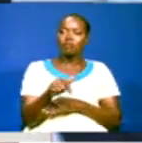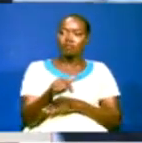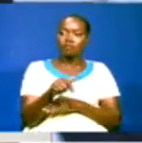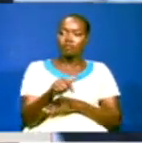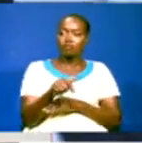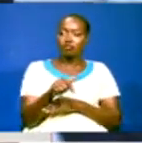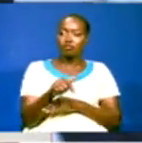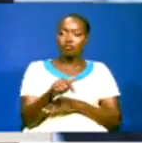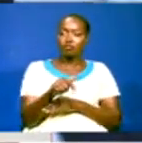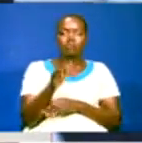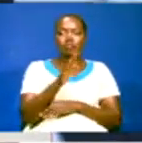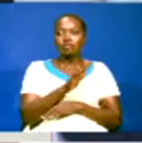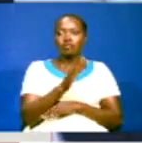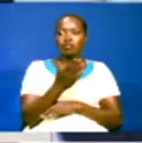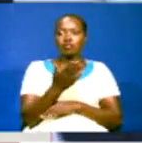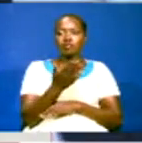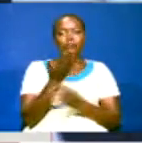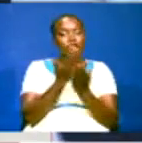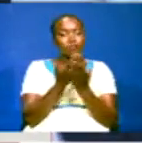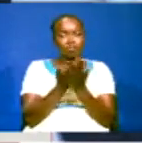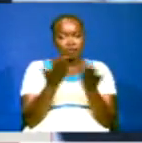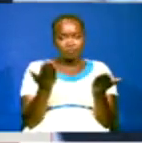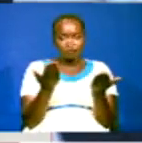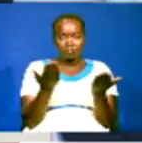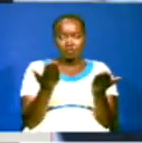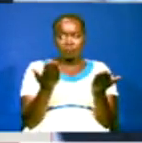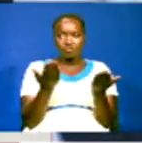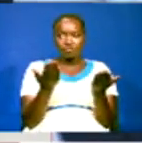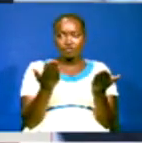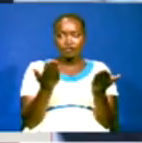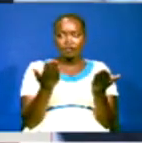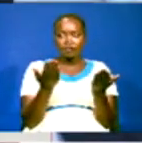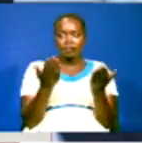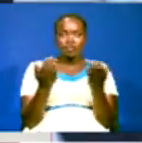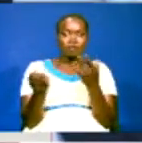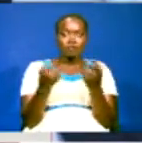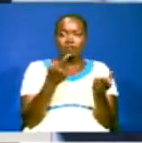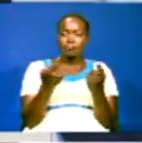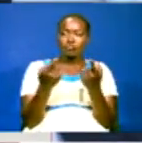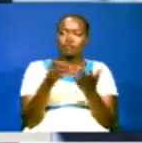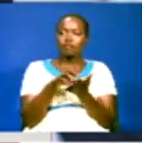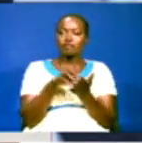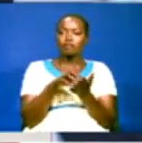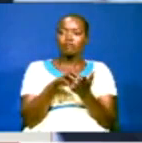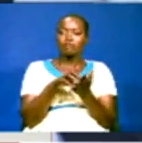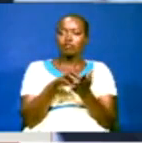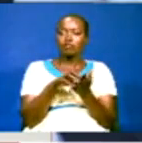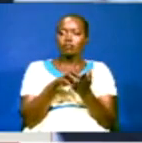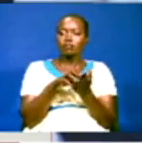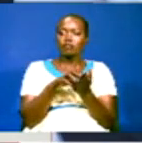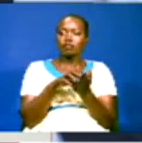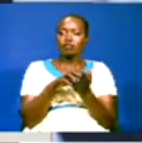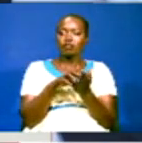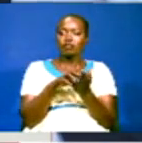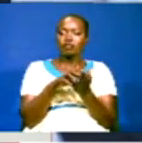in the afternoon. We plead with you that you'll argue our case. We're not looking for this